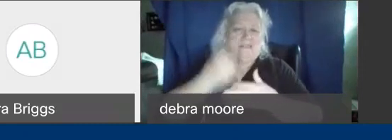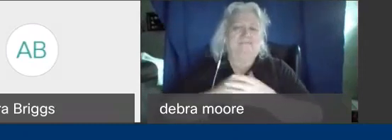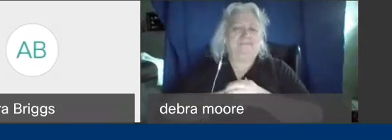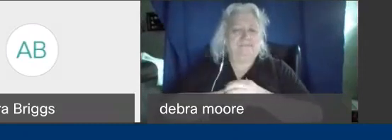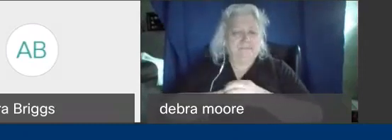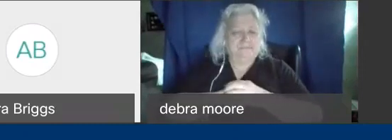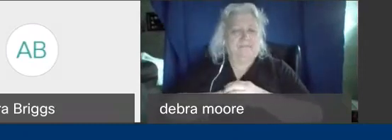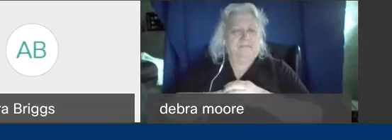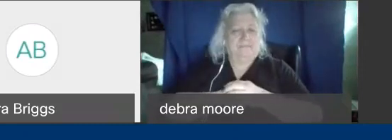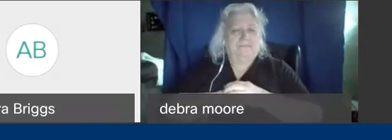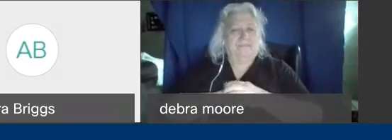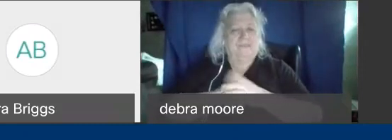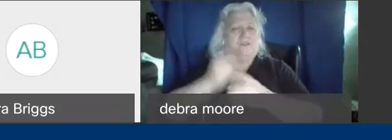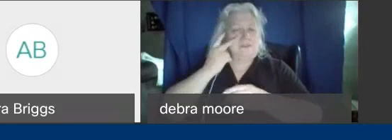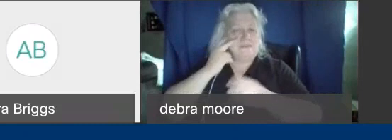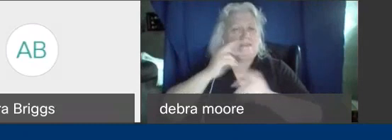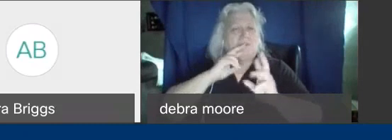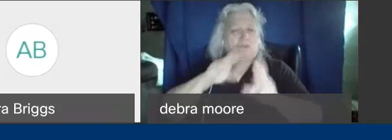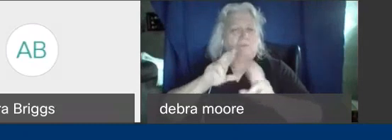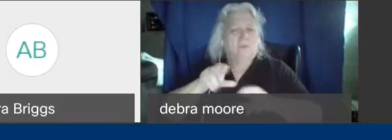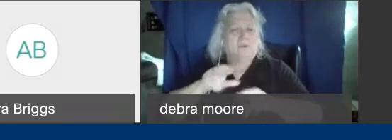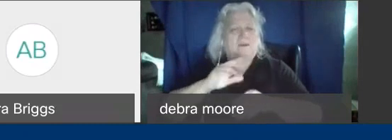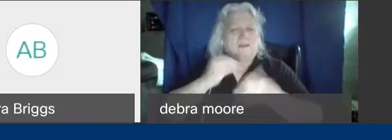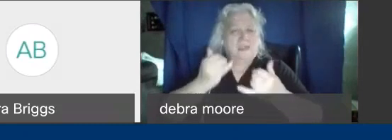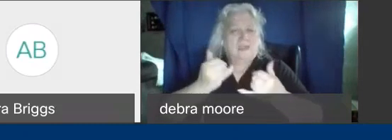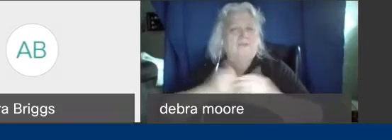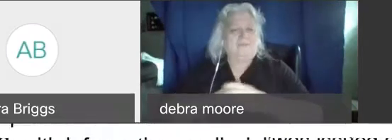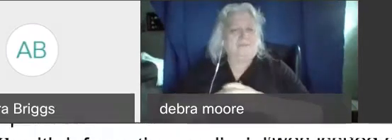you'll be able to see that report on the website now.